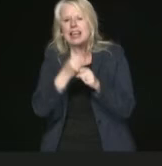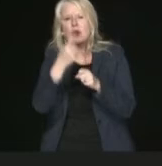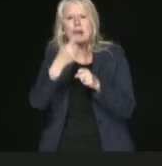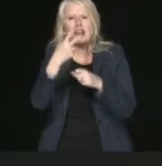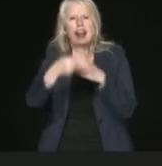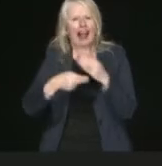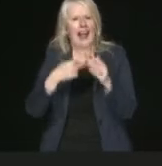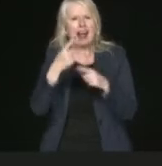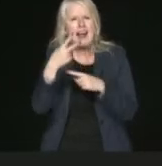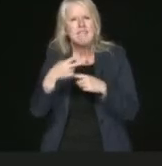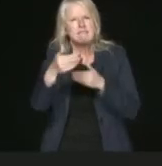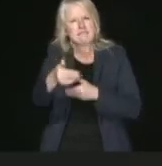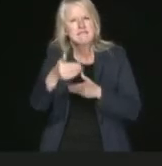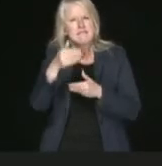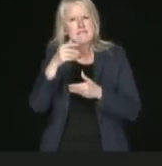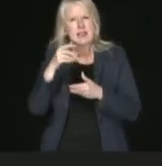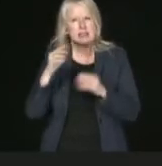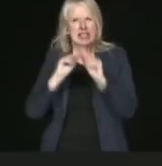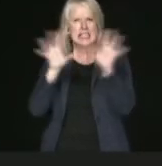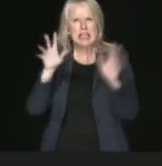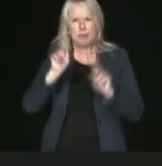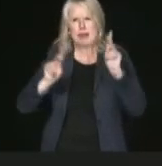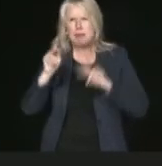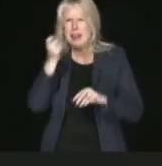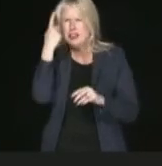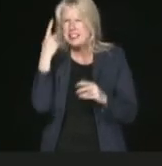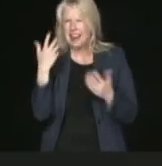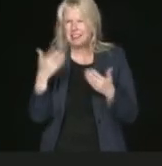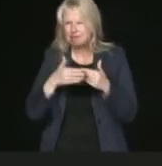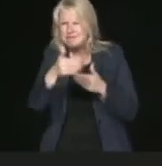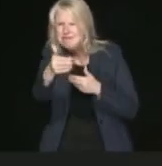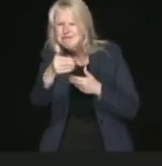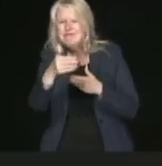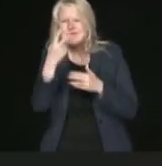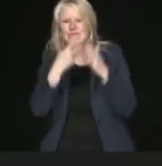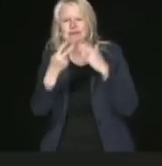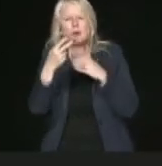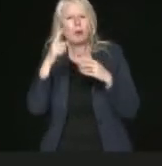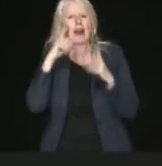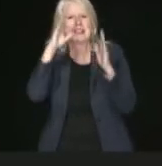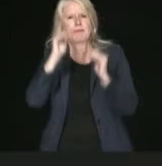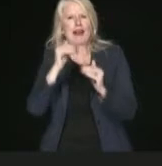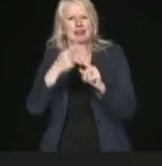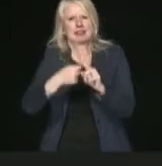what are you talking about so that people can know what to expect in the coming months?